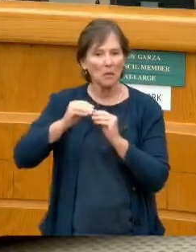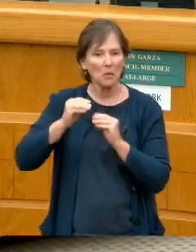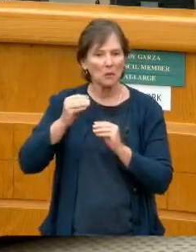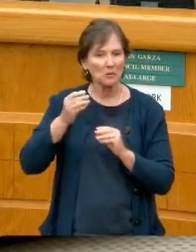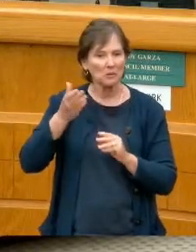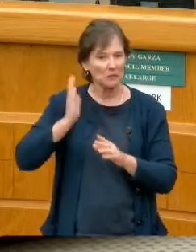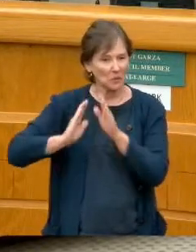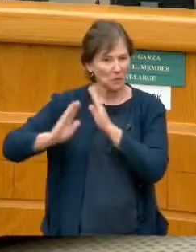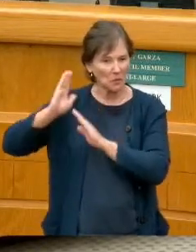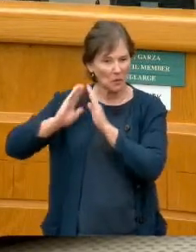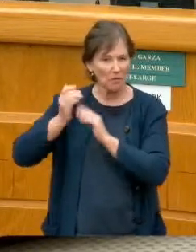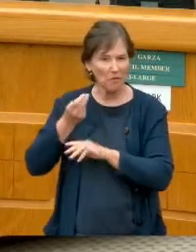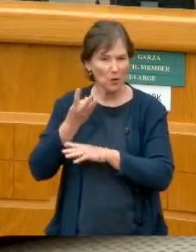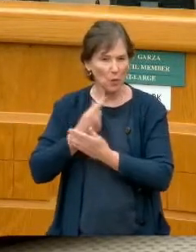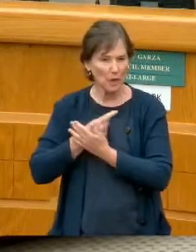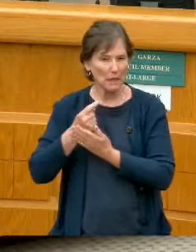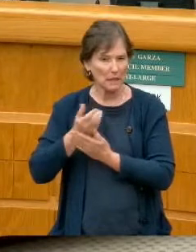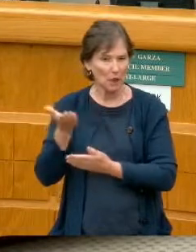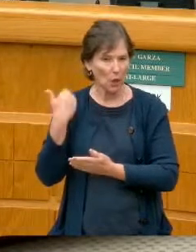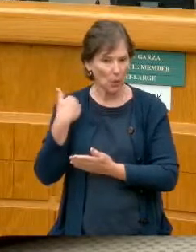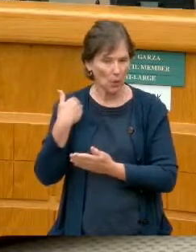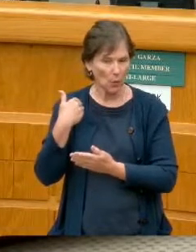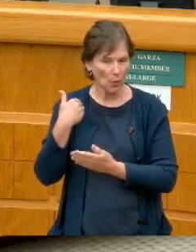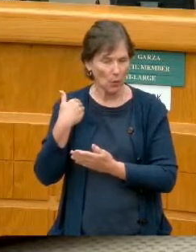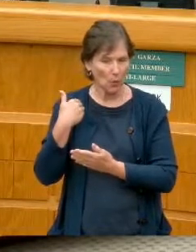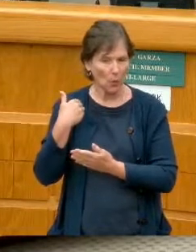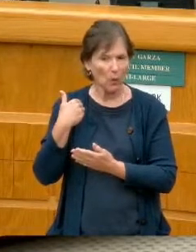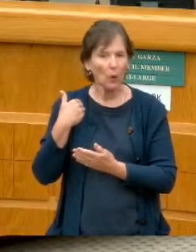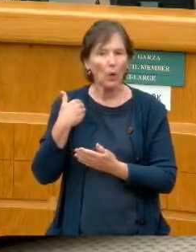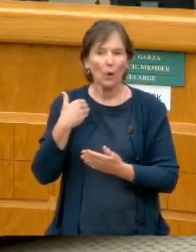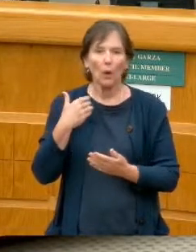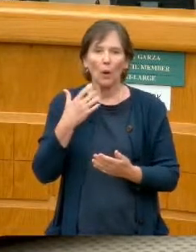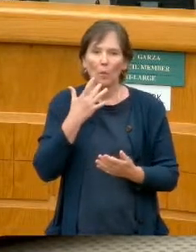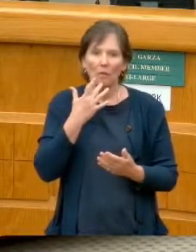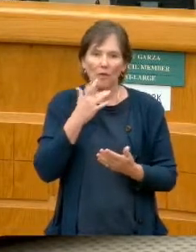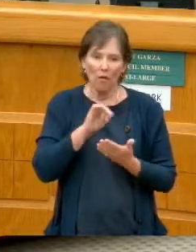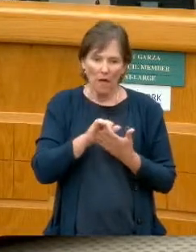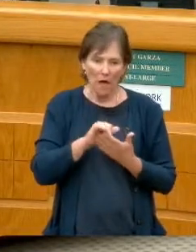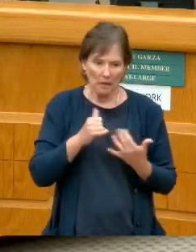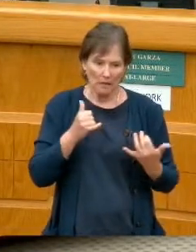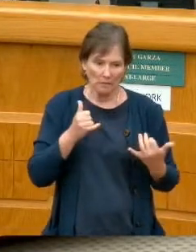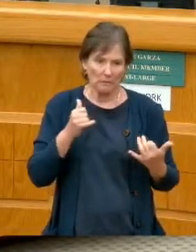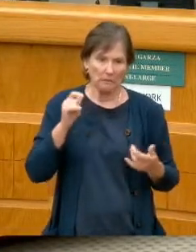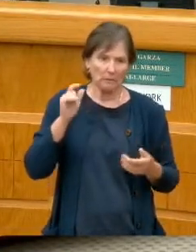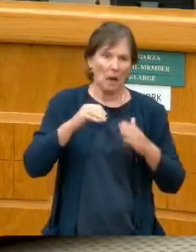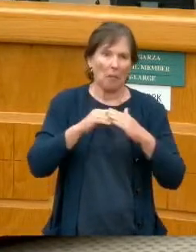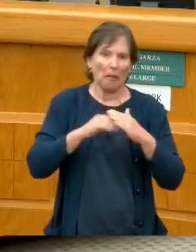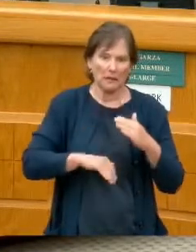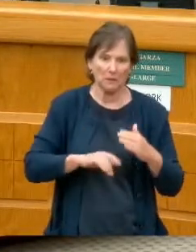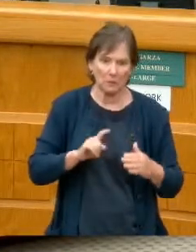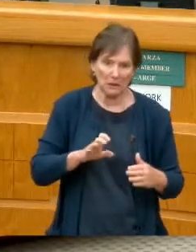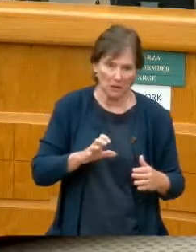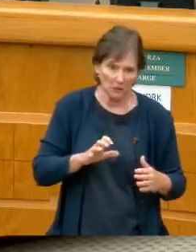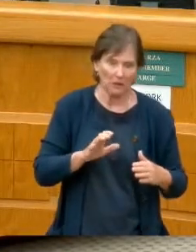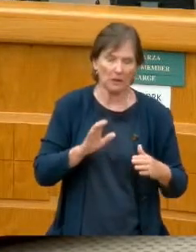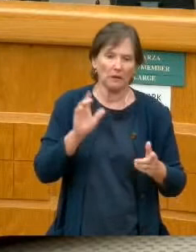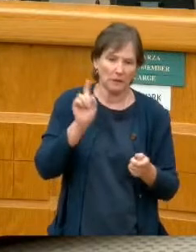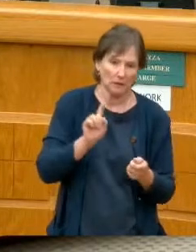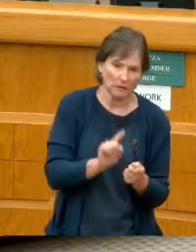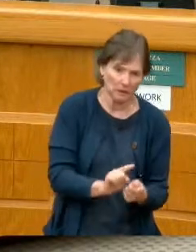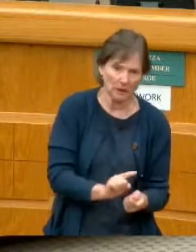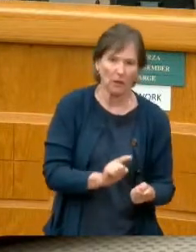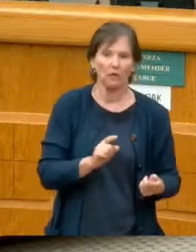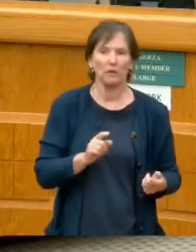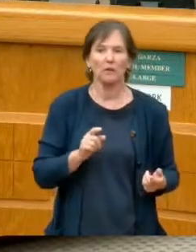in the 20s, which is good. We like this better than the 200 and 300s. And the 7-day average